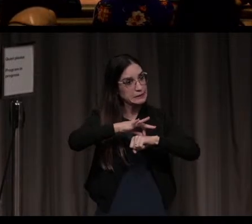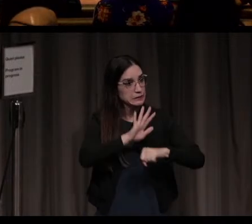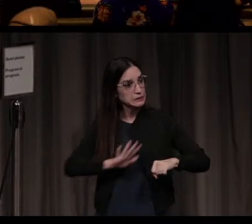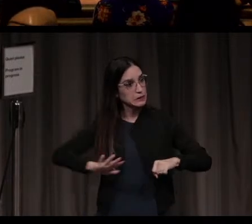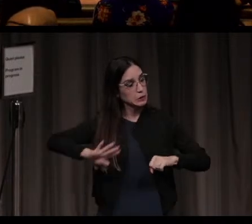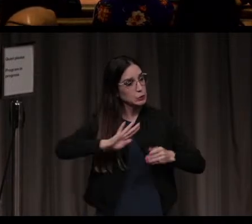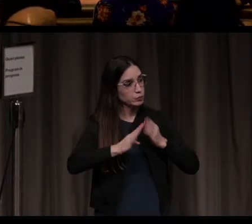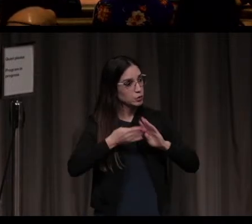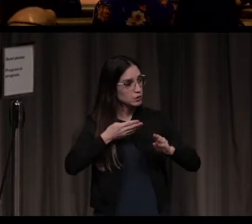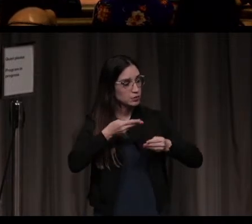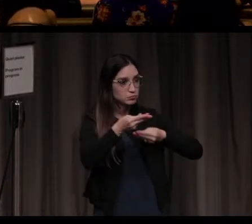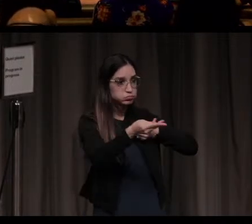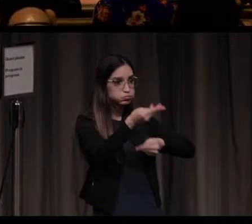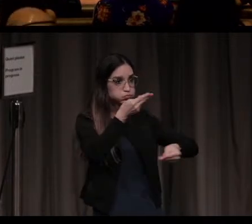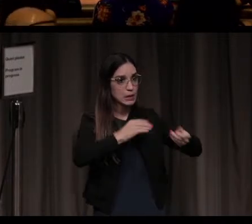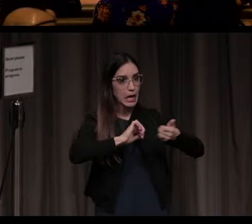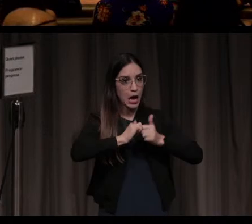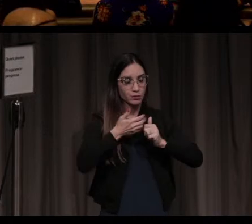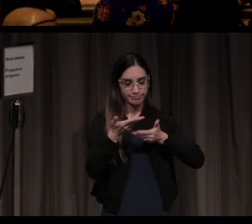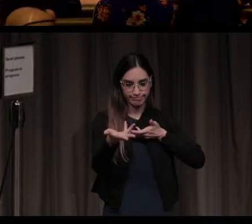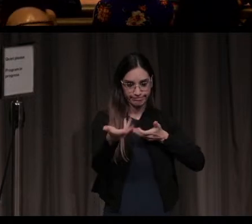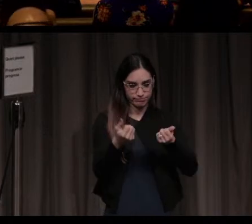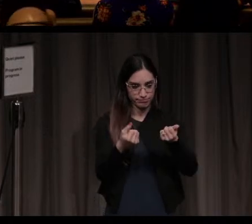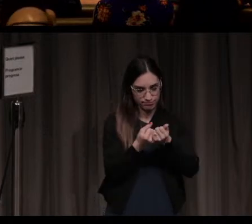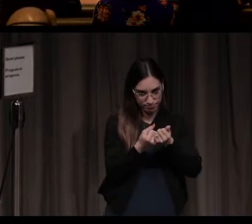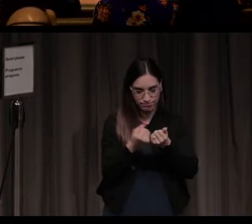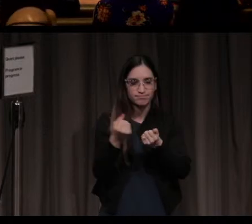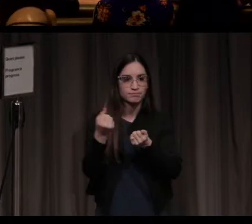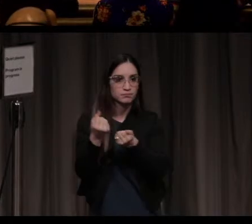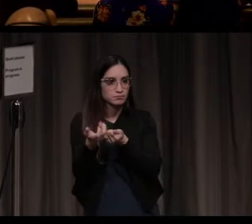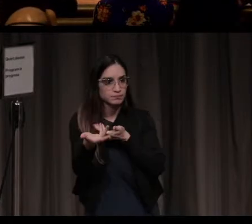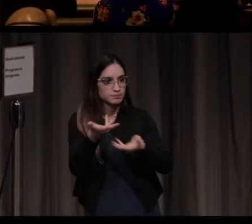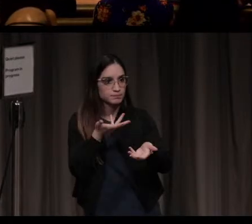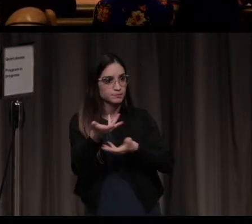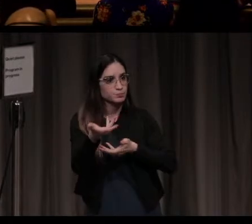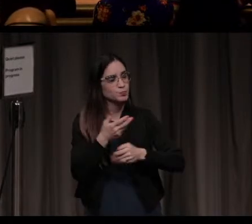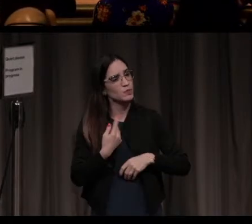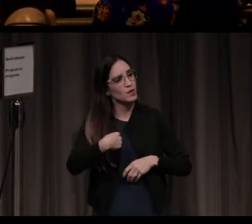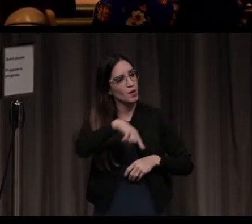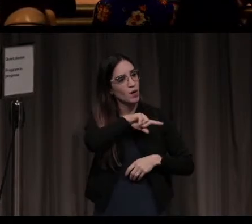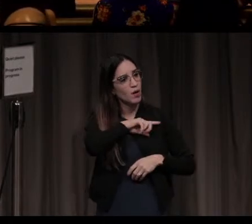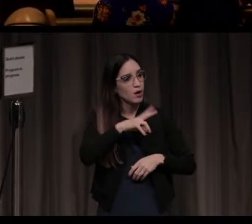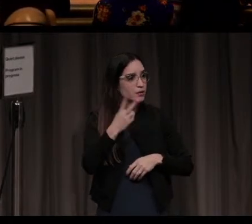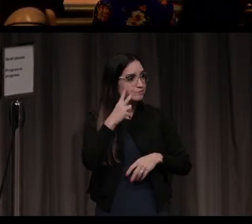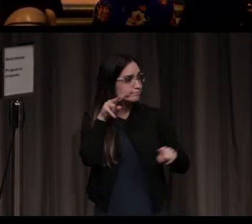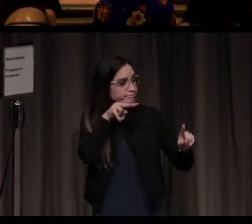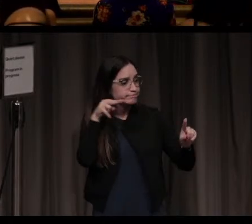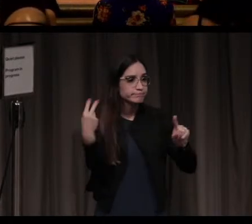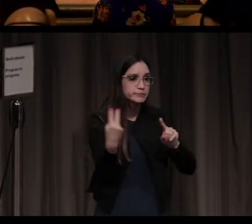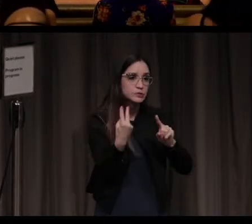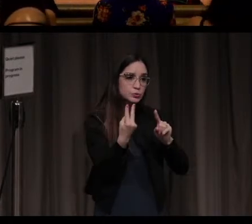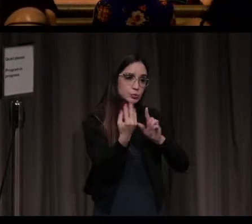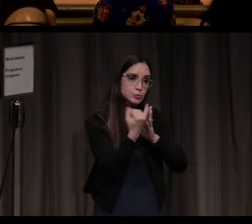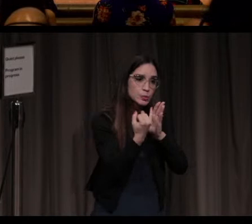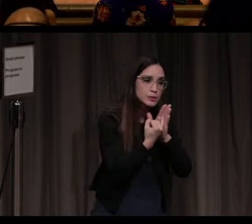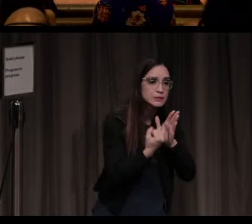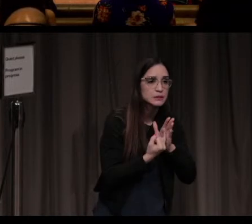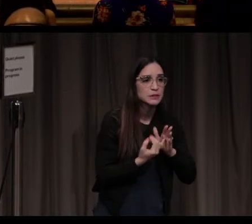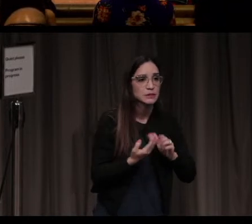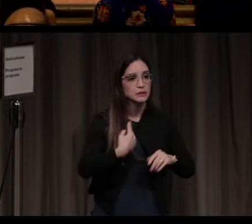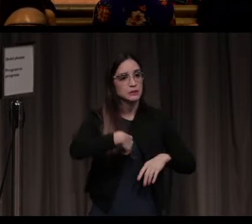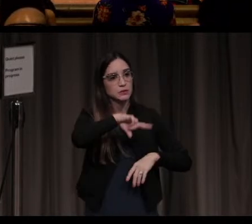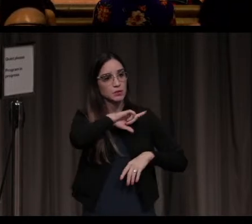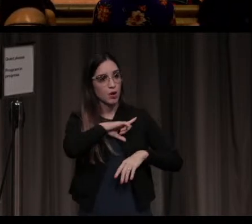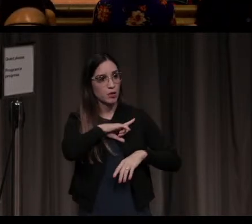of the ways that we might assess artistic value, status, and